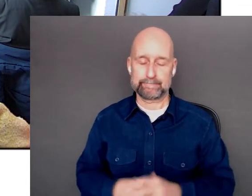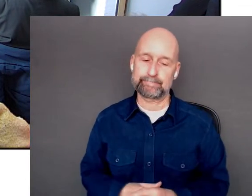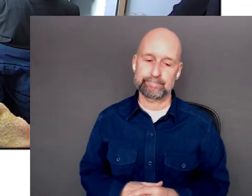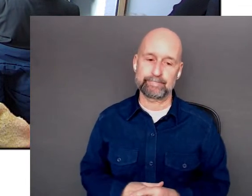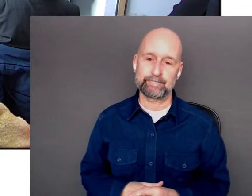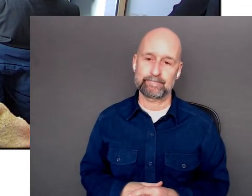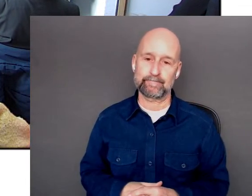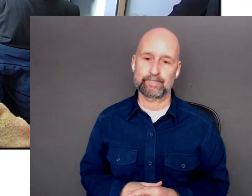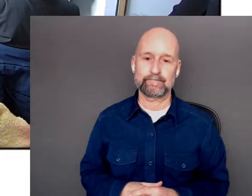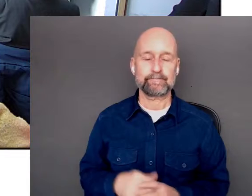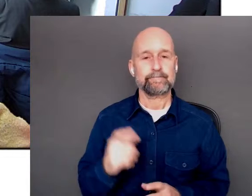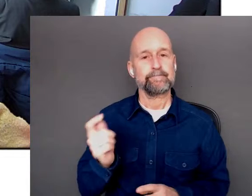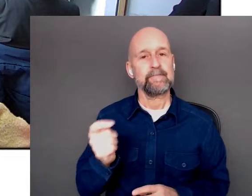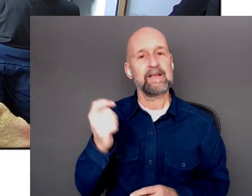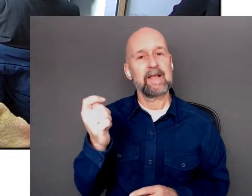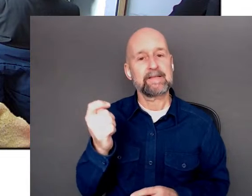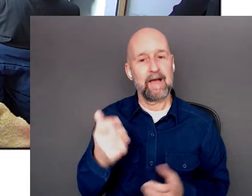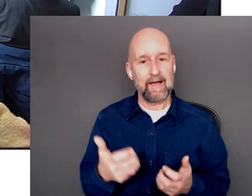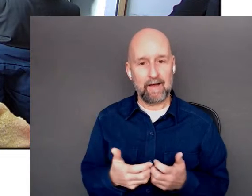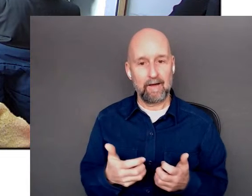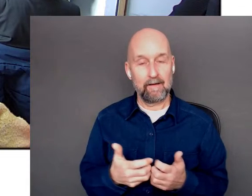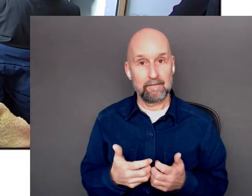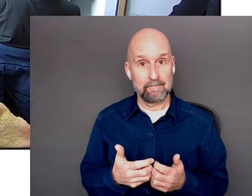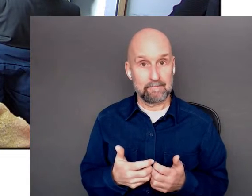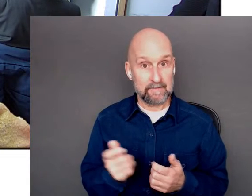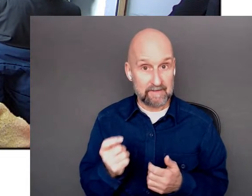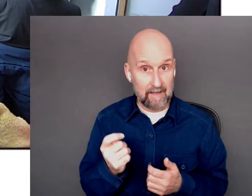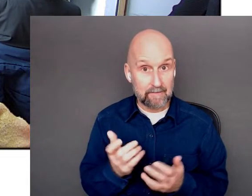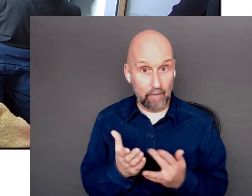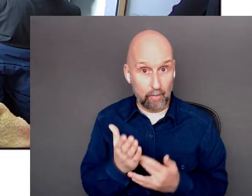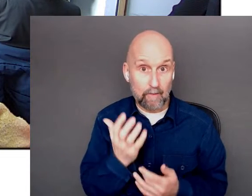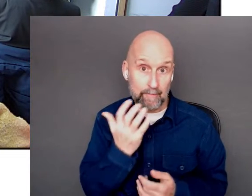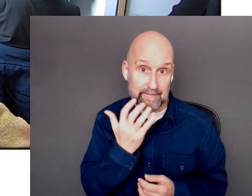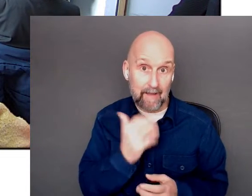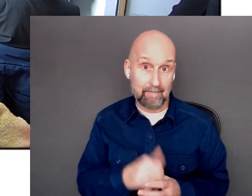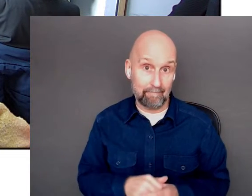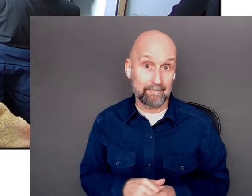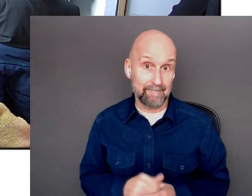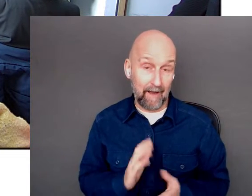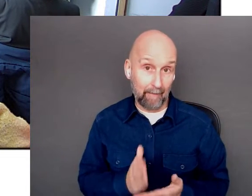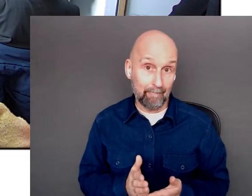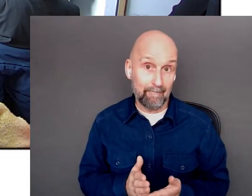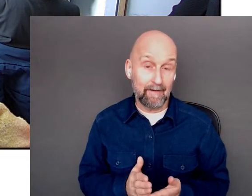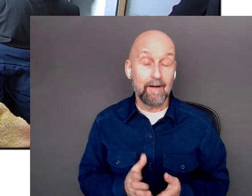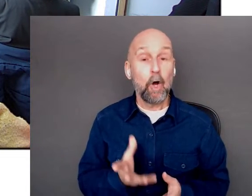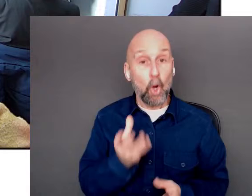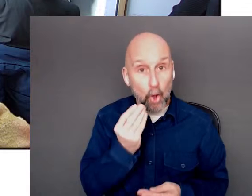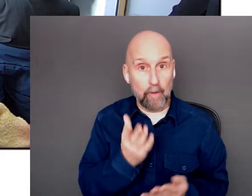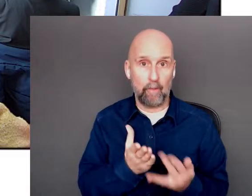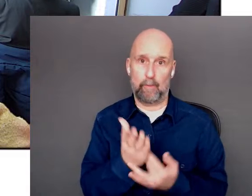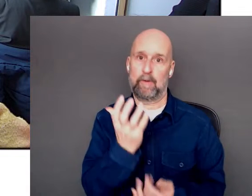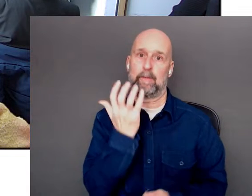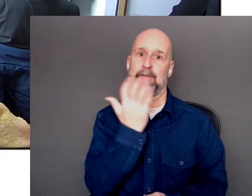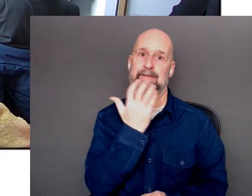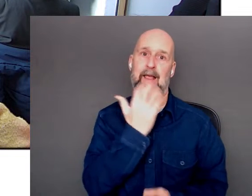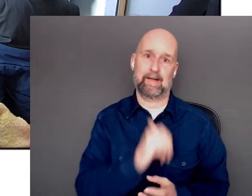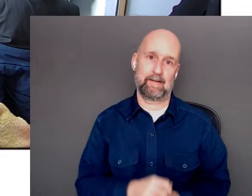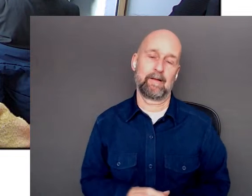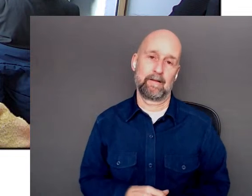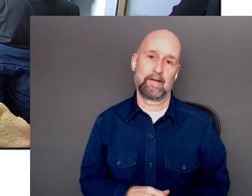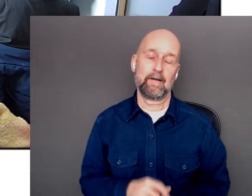success were literally mistakes. So yeah, you learn by mistakes, and you also learn